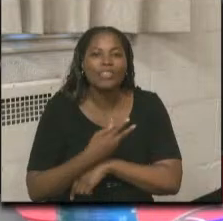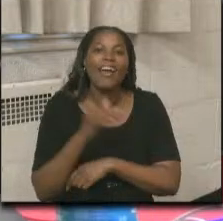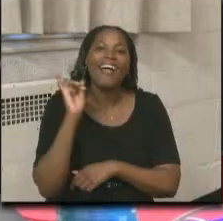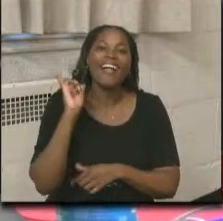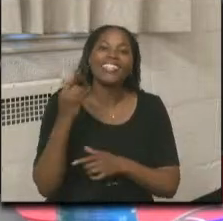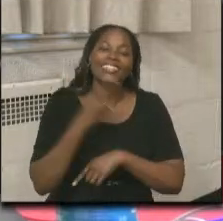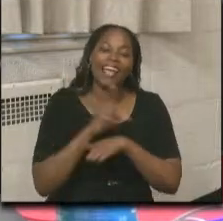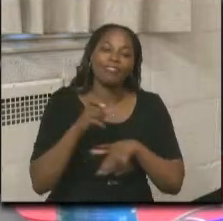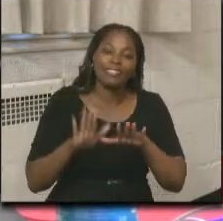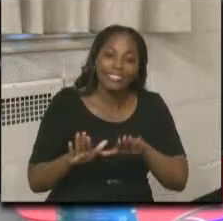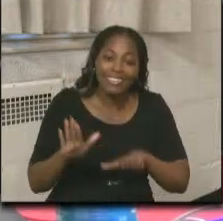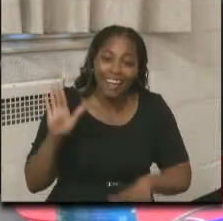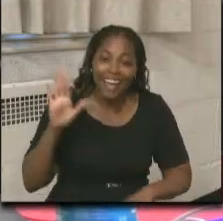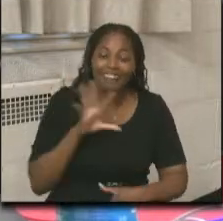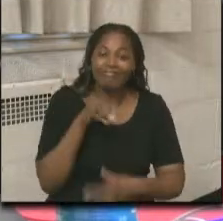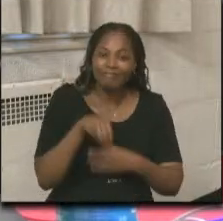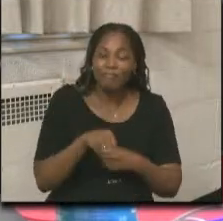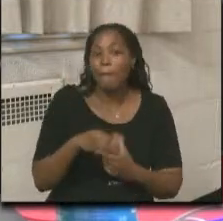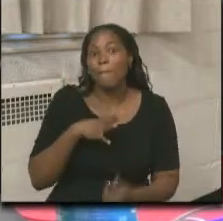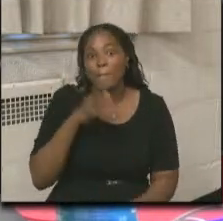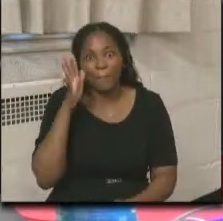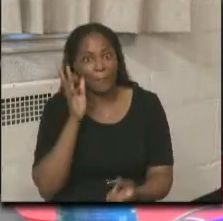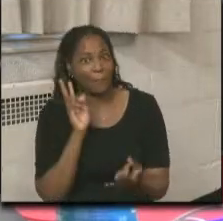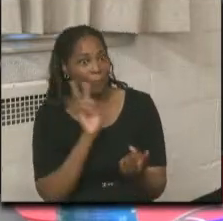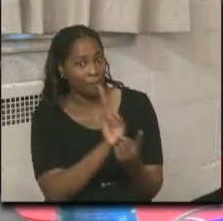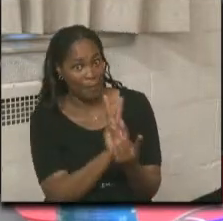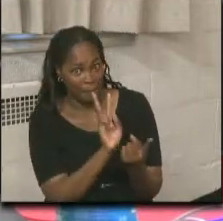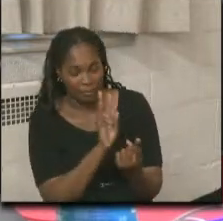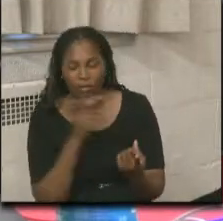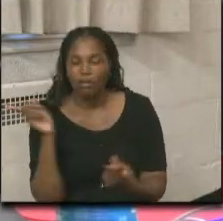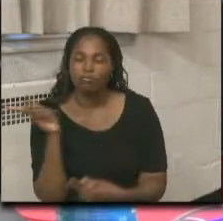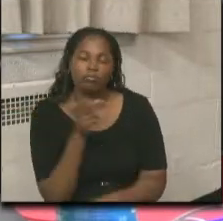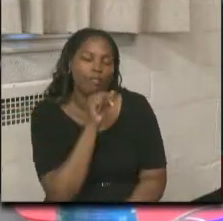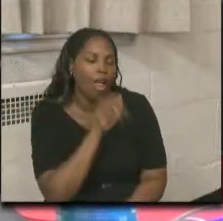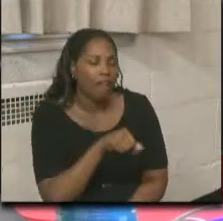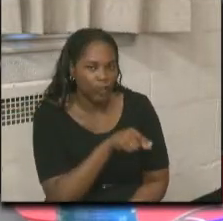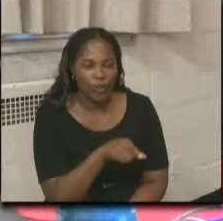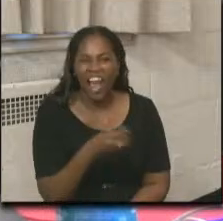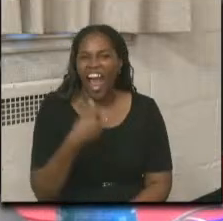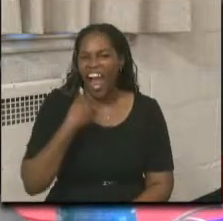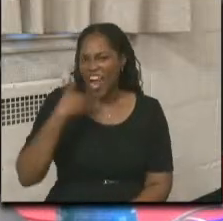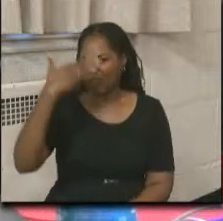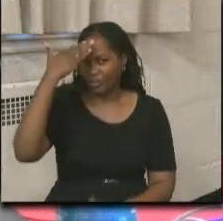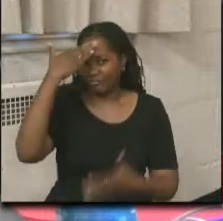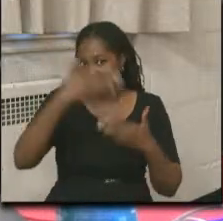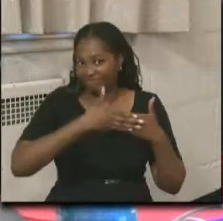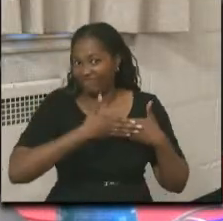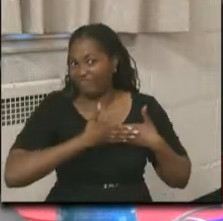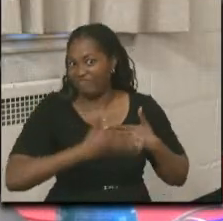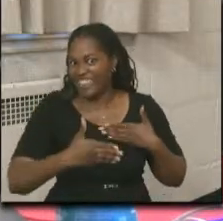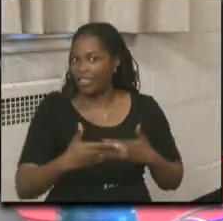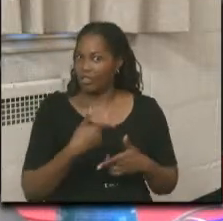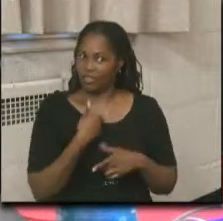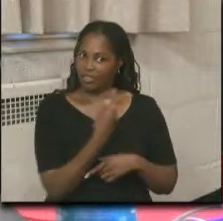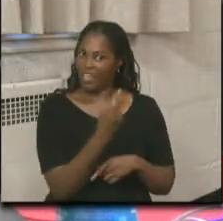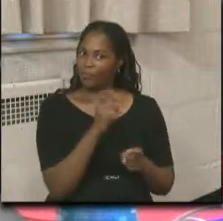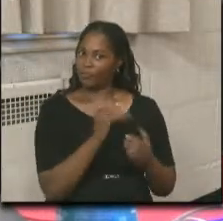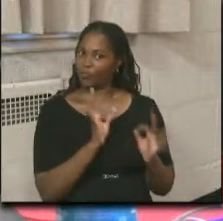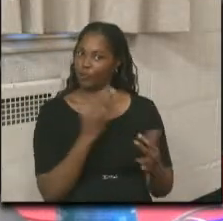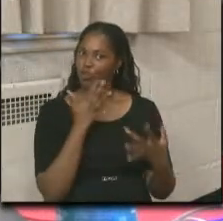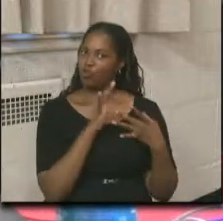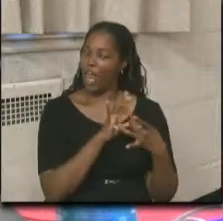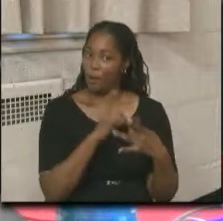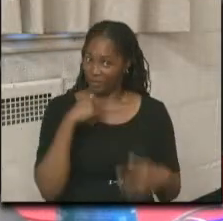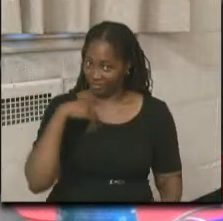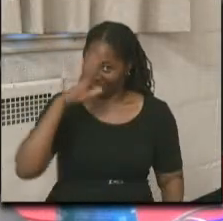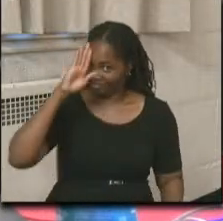in, swearing in, and they loved you. And I think from there I knew that I was not going to get on your bad side, because my mom was going to ask me, how's